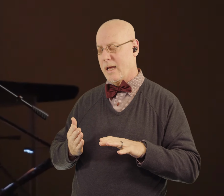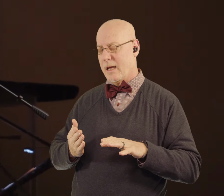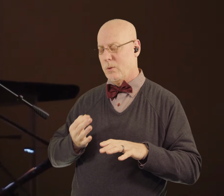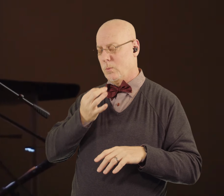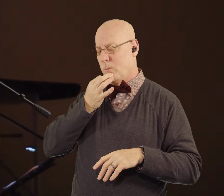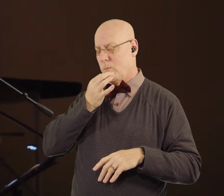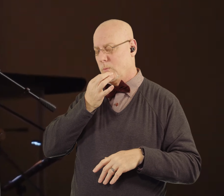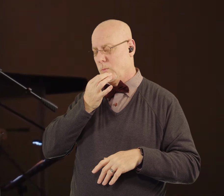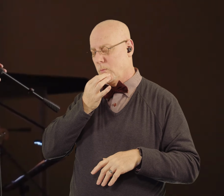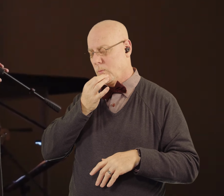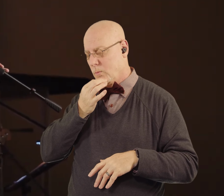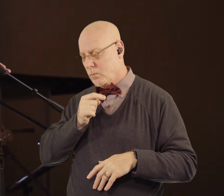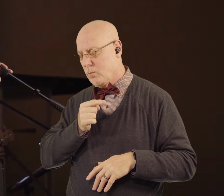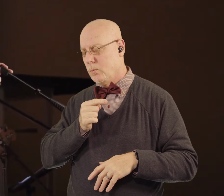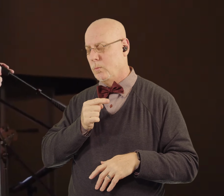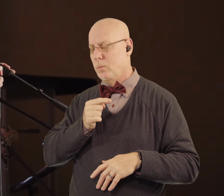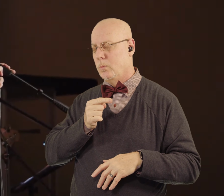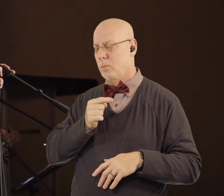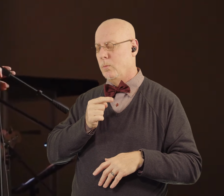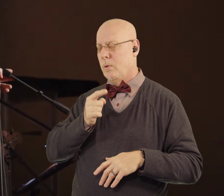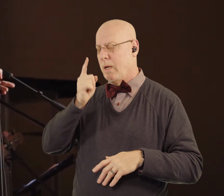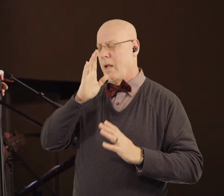and yet death is right around the corner.